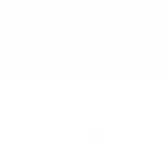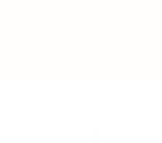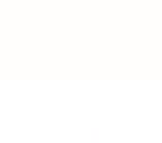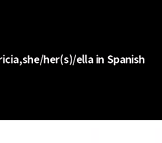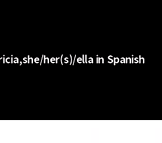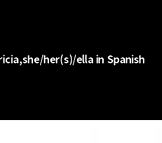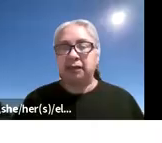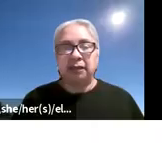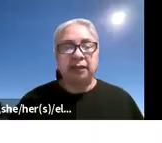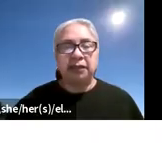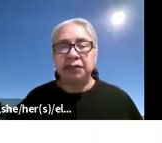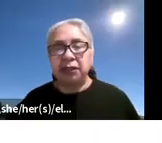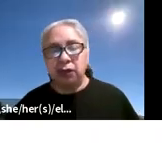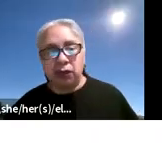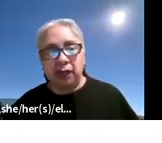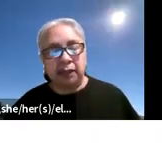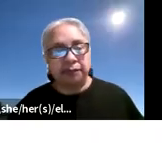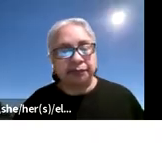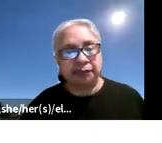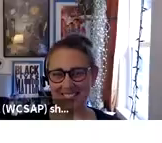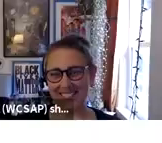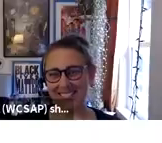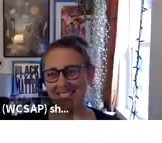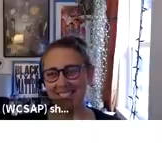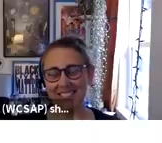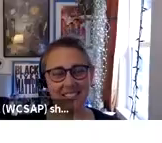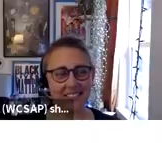Yes. Okay. So